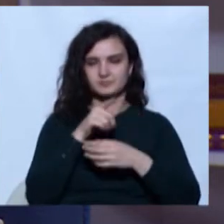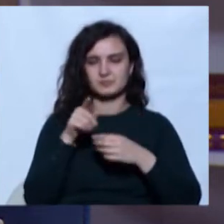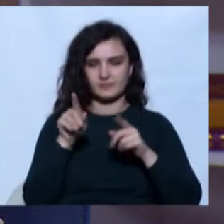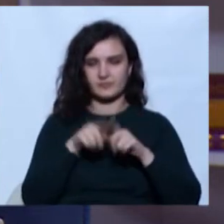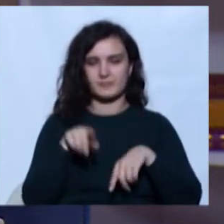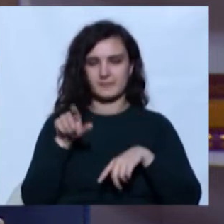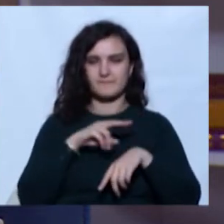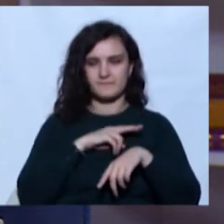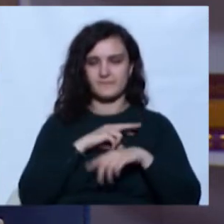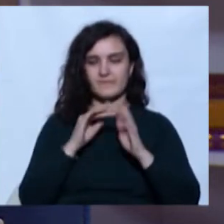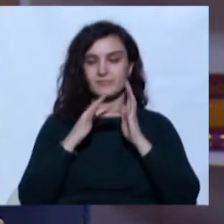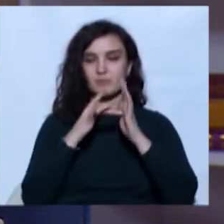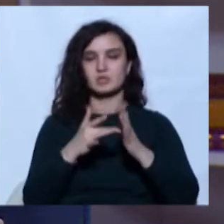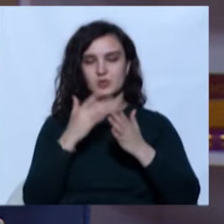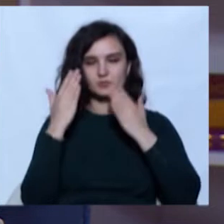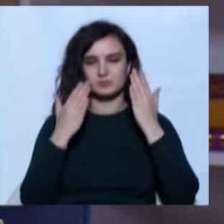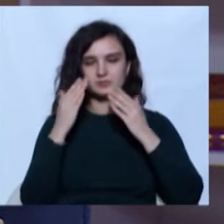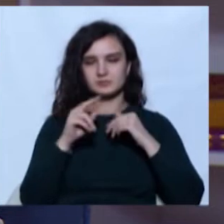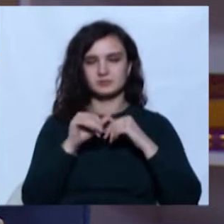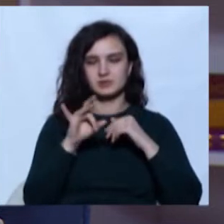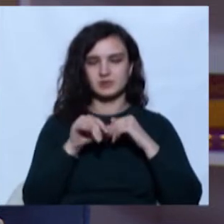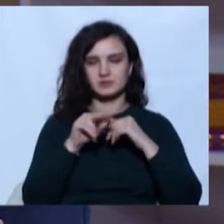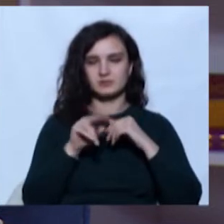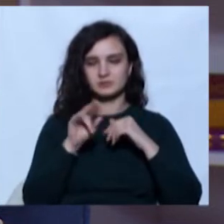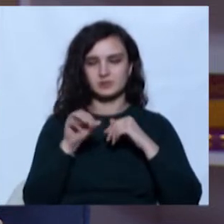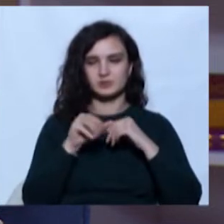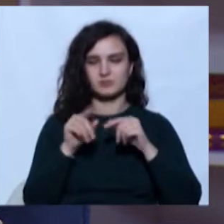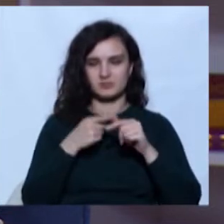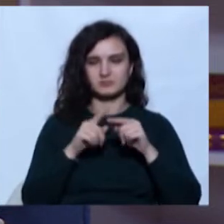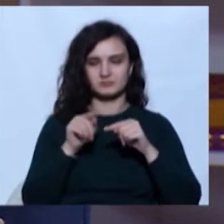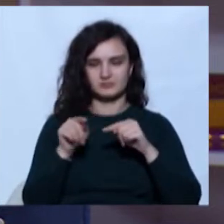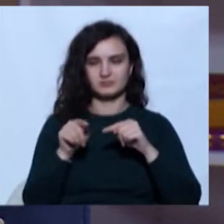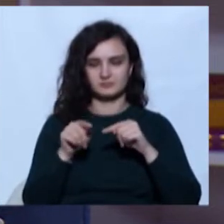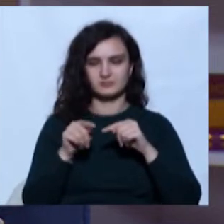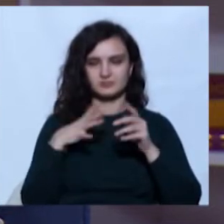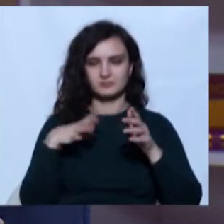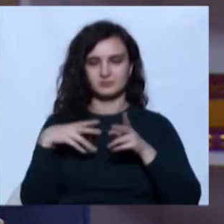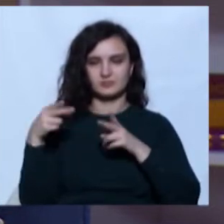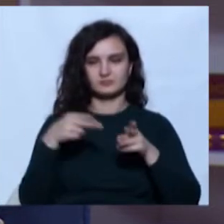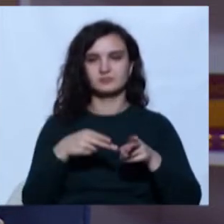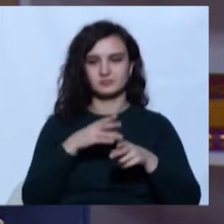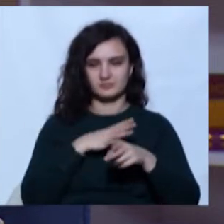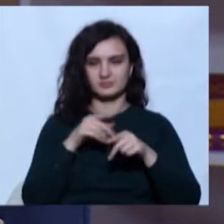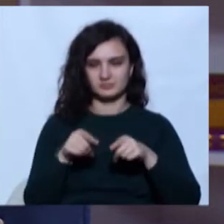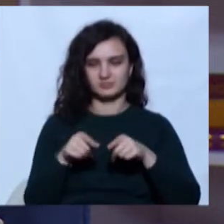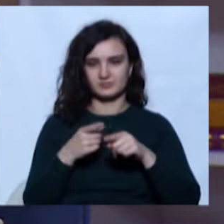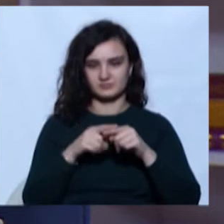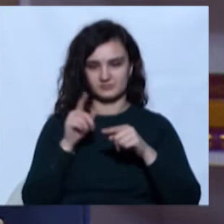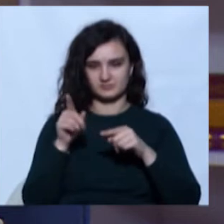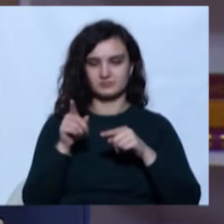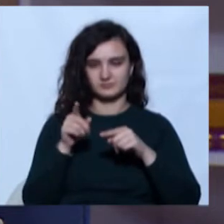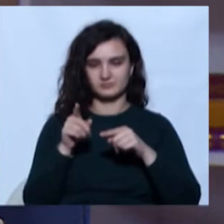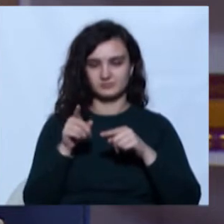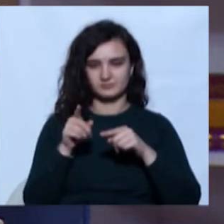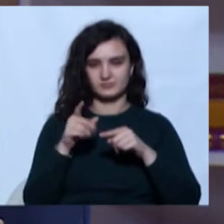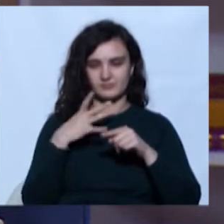also loved traveling. Daryl, Dumas actually visited Georgia, and he is on an